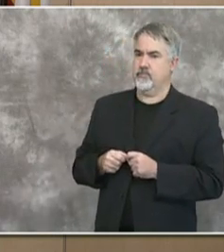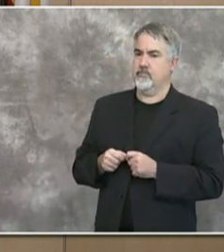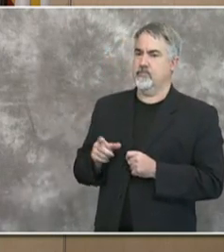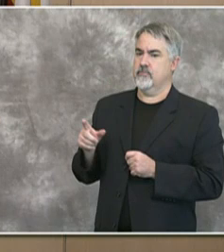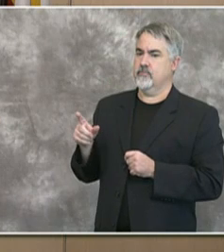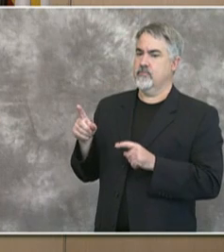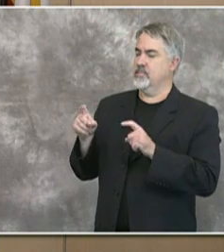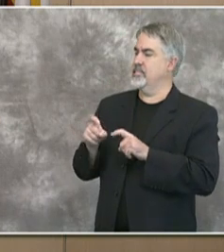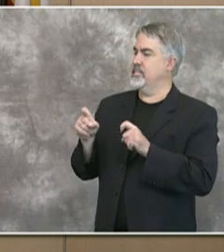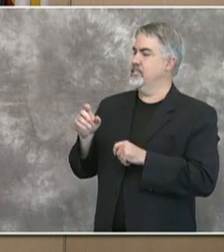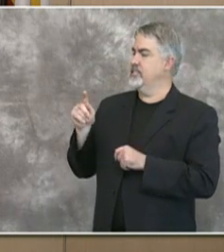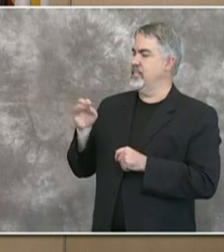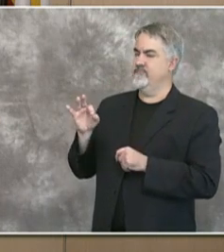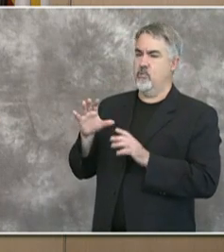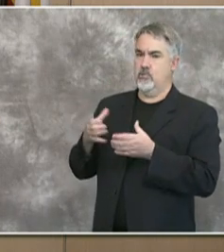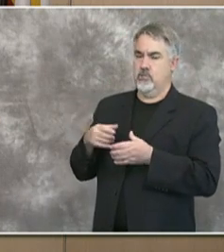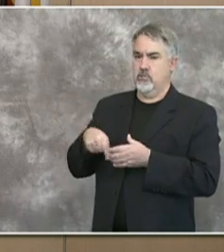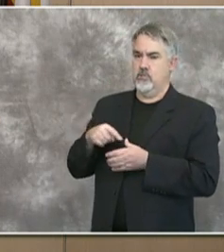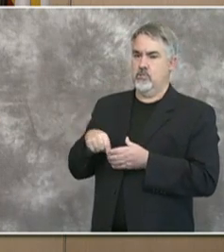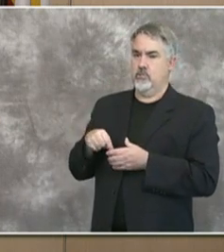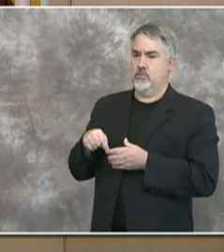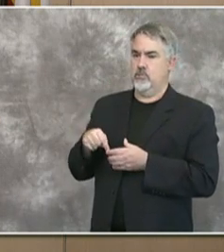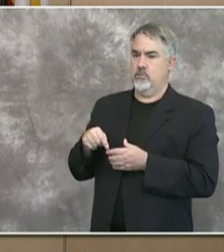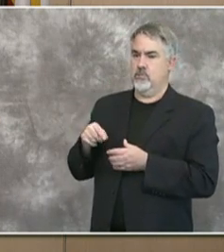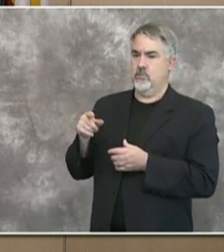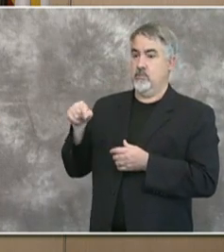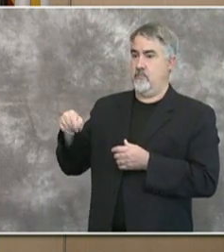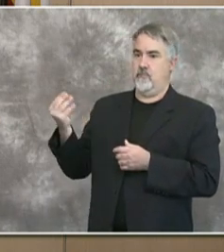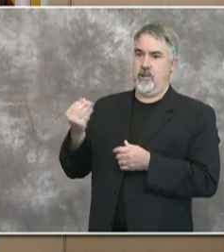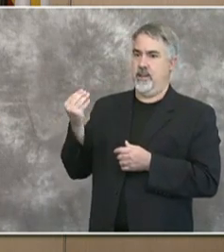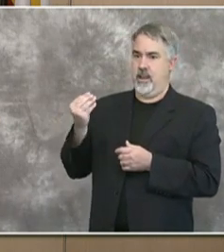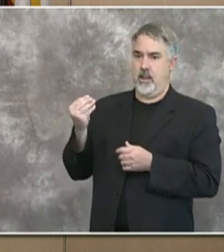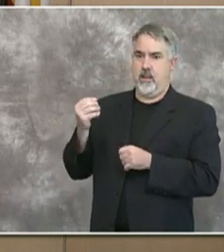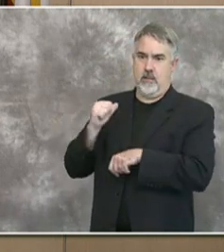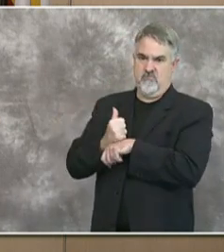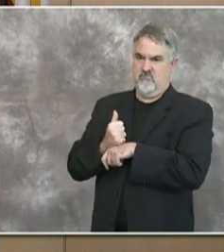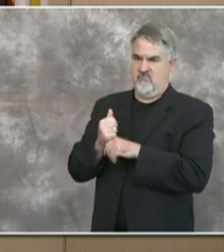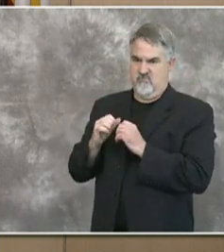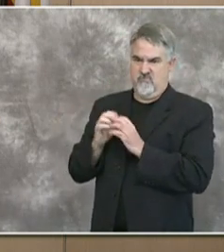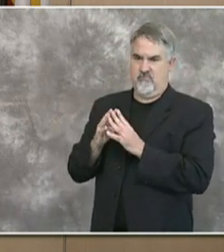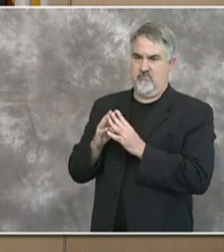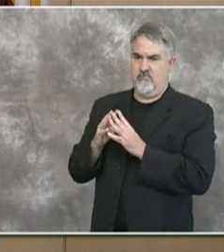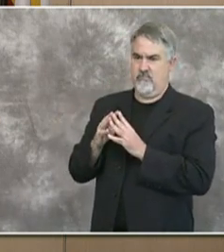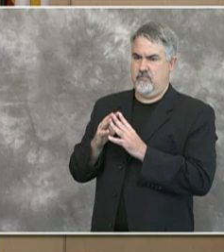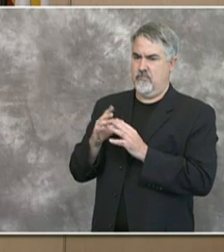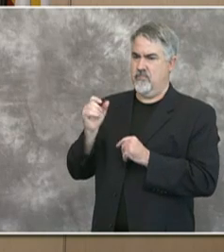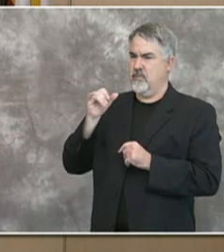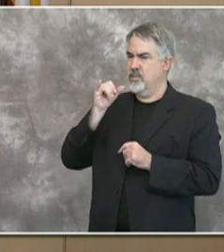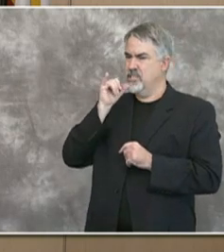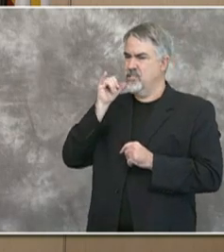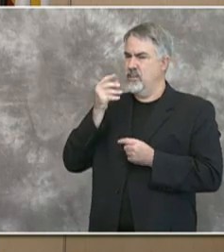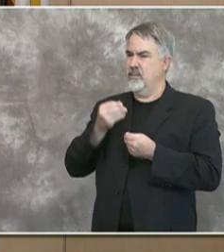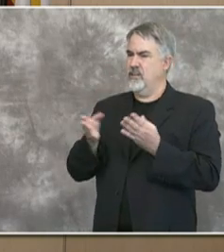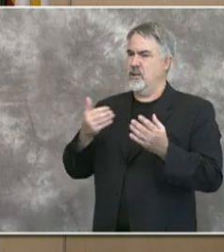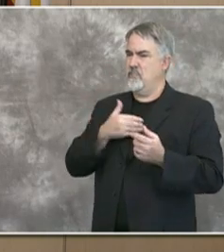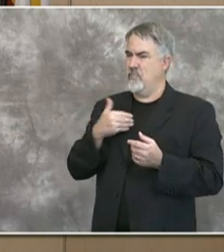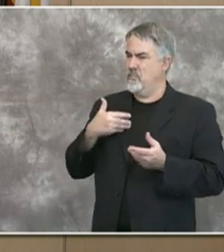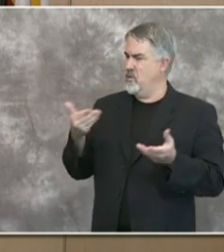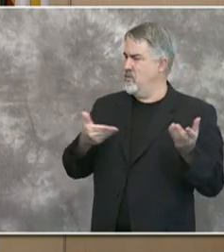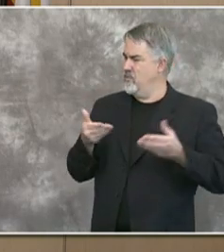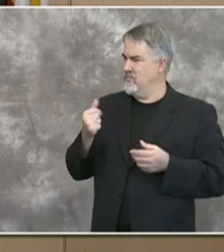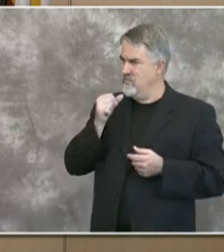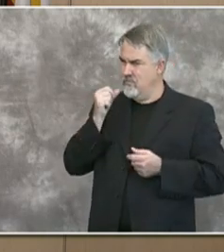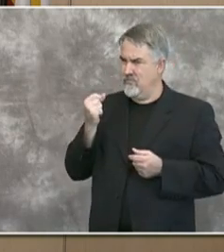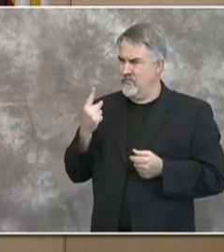for the first time on Monday, and invitations just went out to potential members yesterday. What are the names of the specific facilities so far